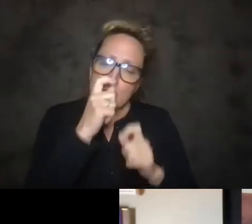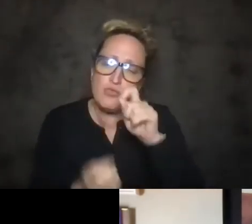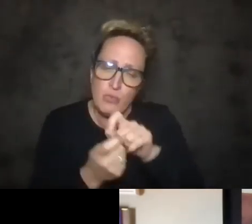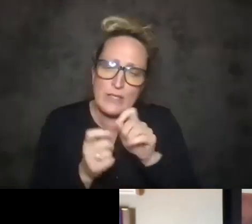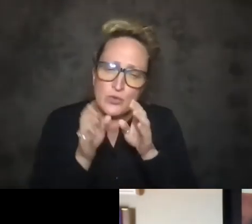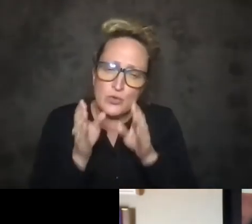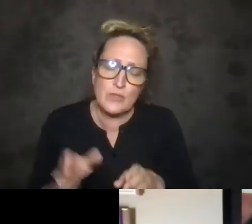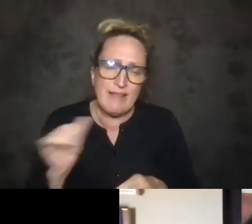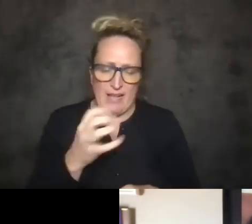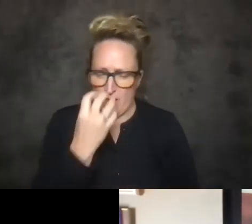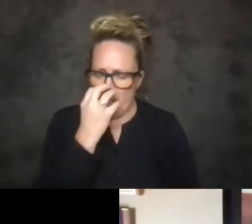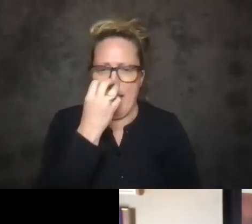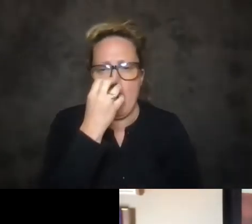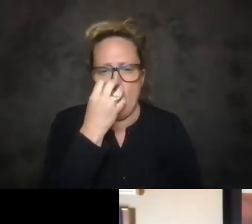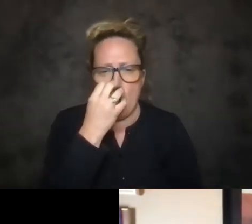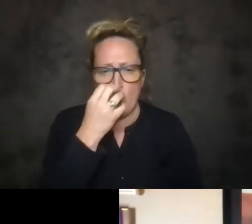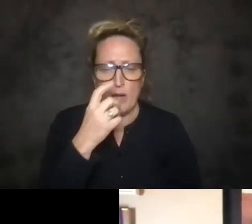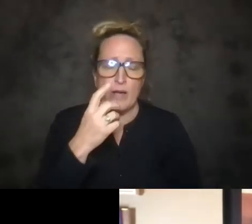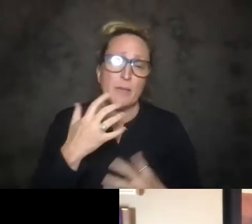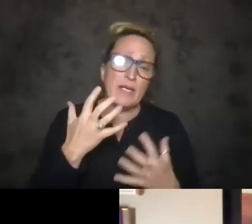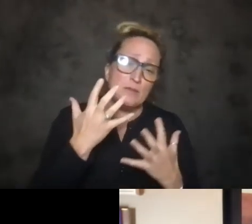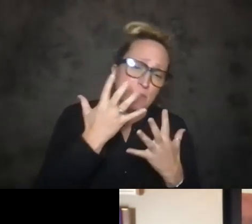of clown. They can be tragic